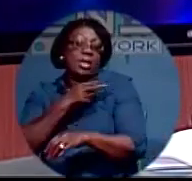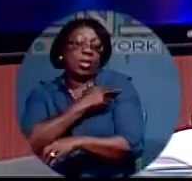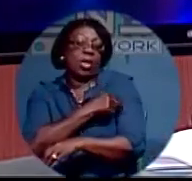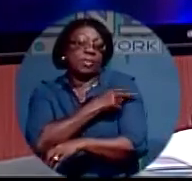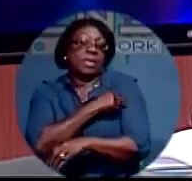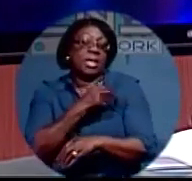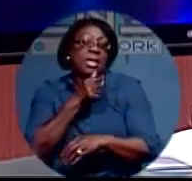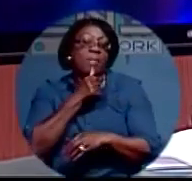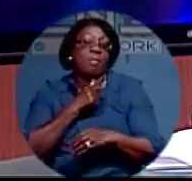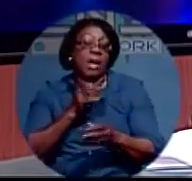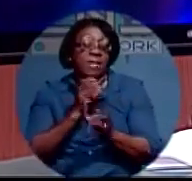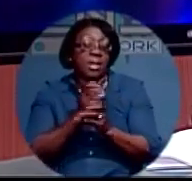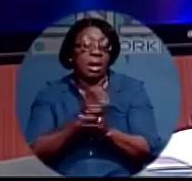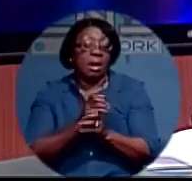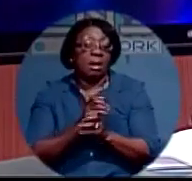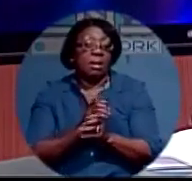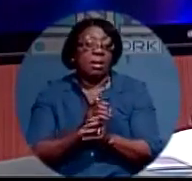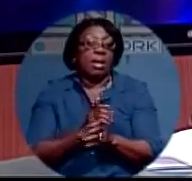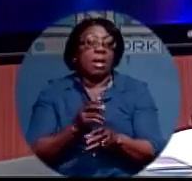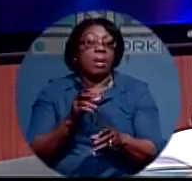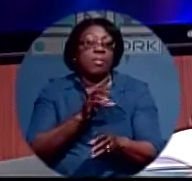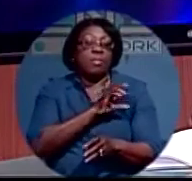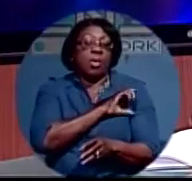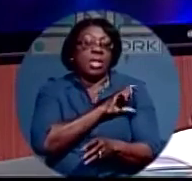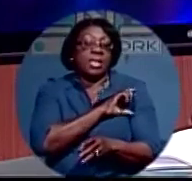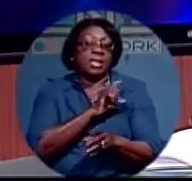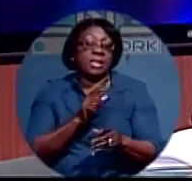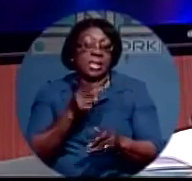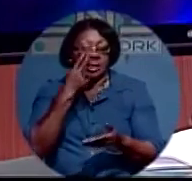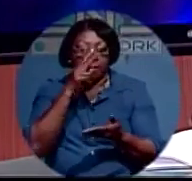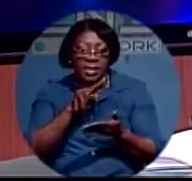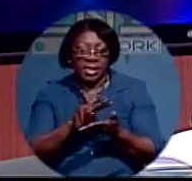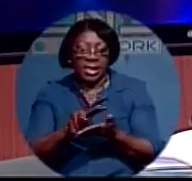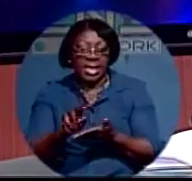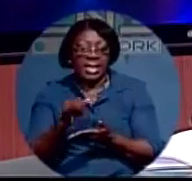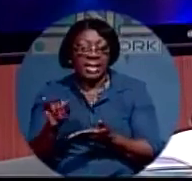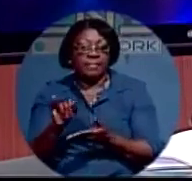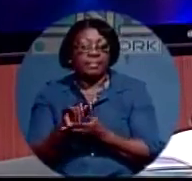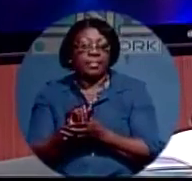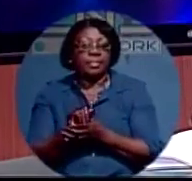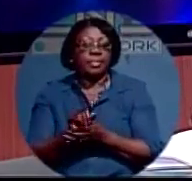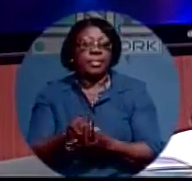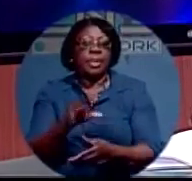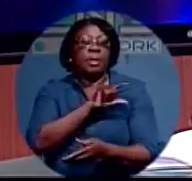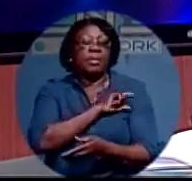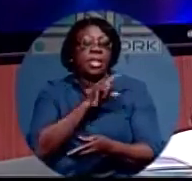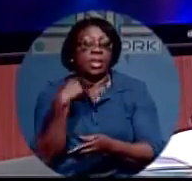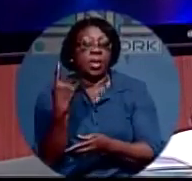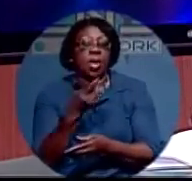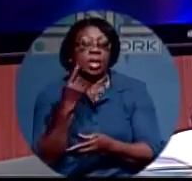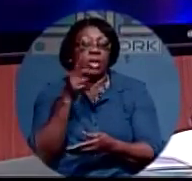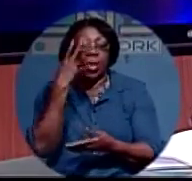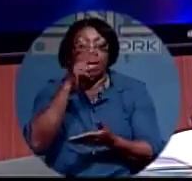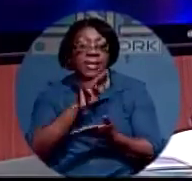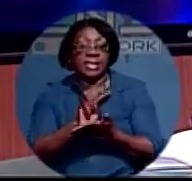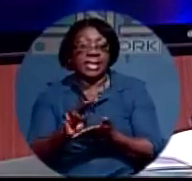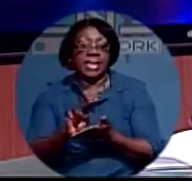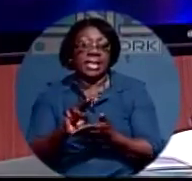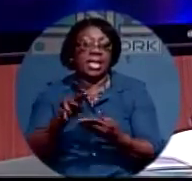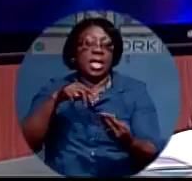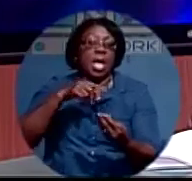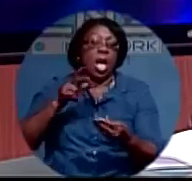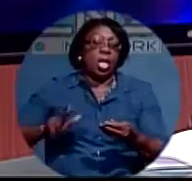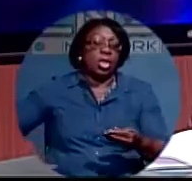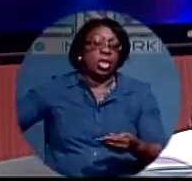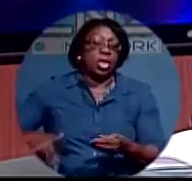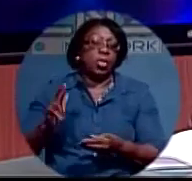serious condition. Police are following significant leads into this matter. Police are also investigating the circumstances surrounding a shooting